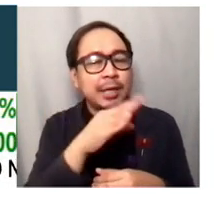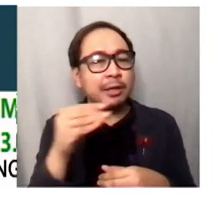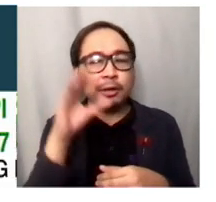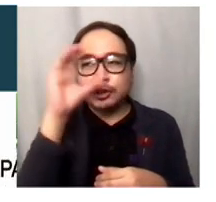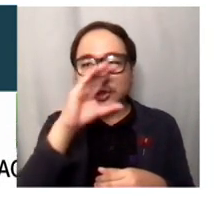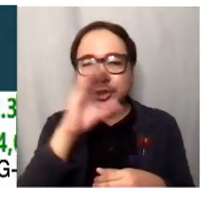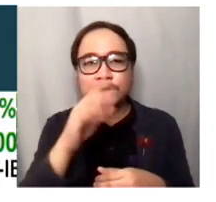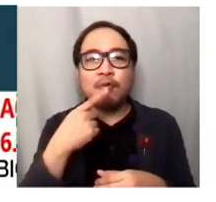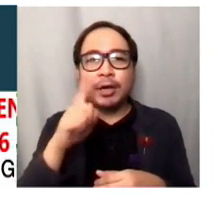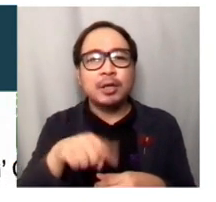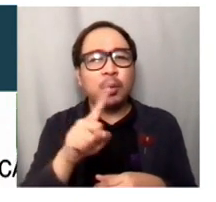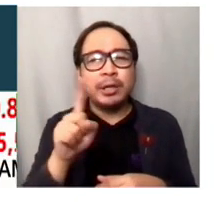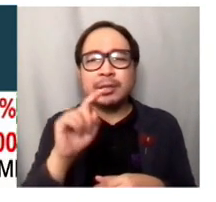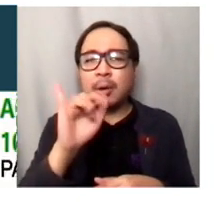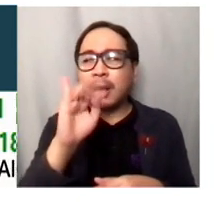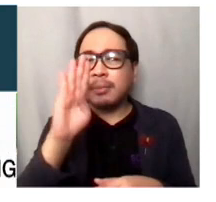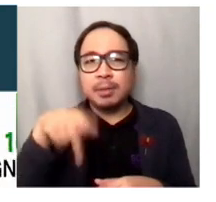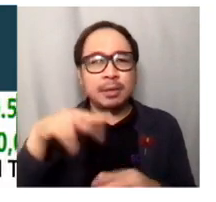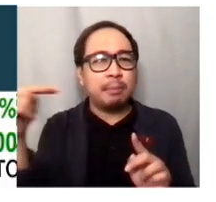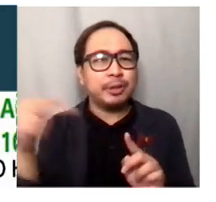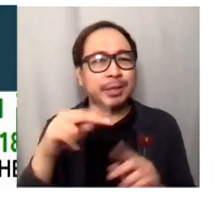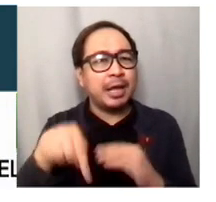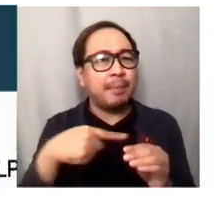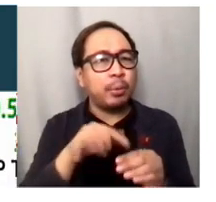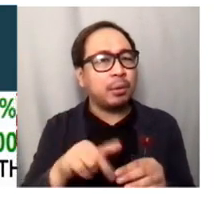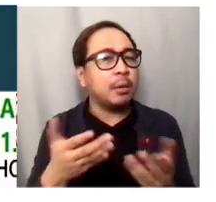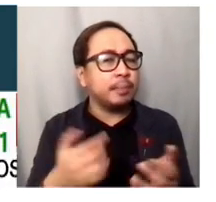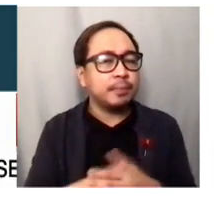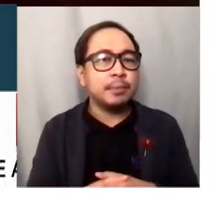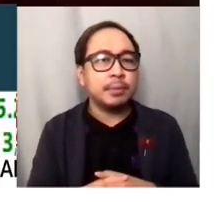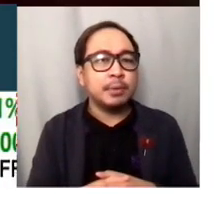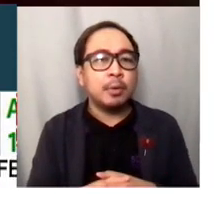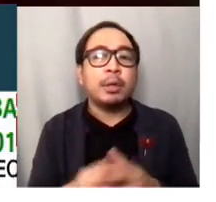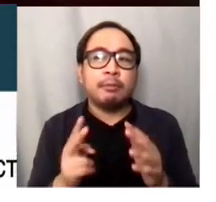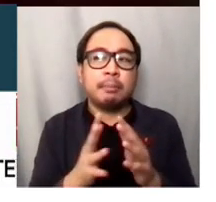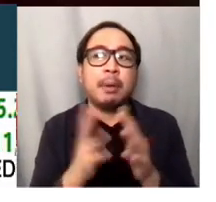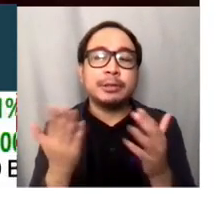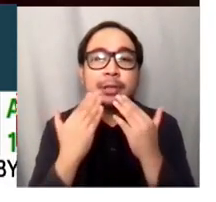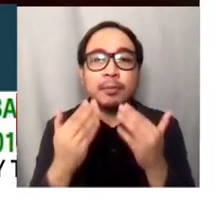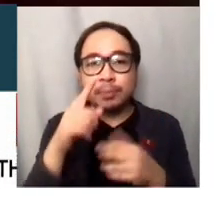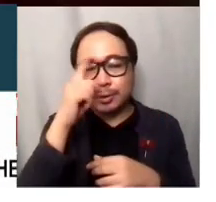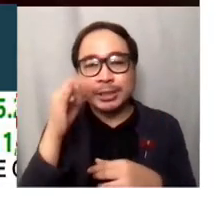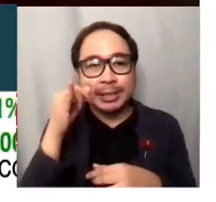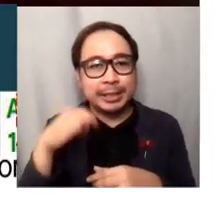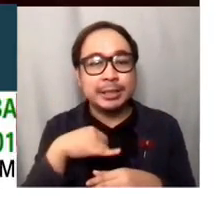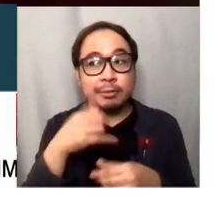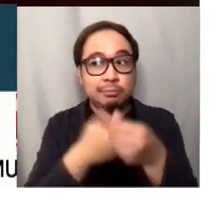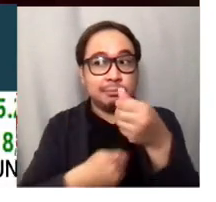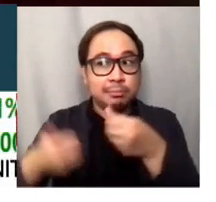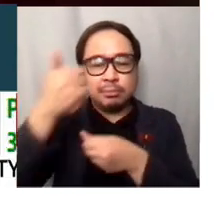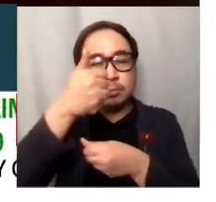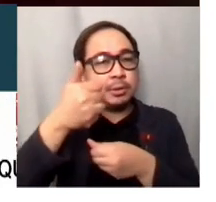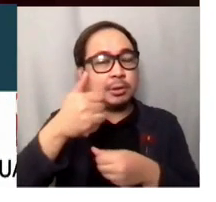is the IBP's position regarding that? We're very thankful that yesterday the Honorable Supreme Court, the justices of the